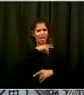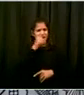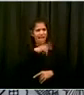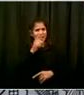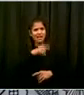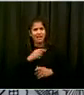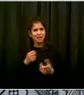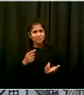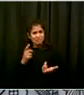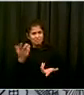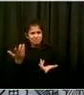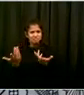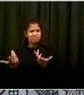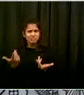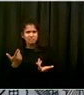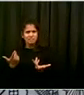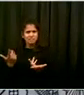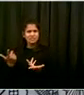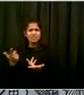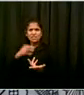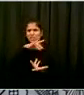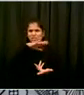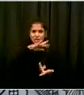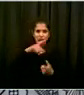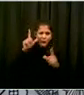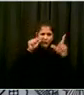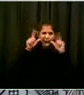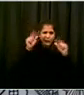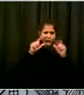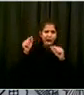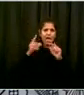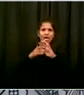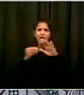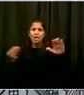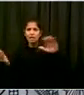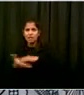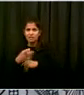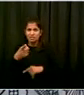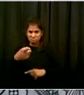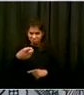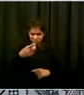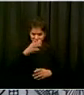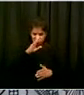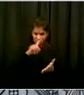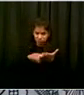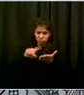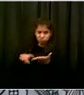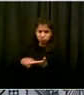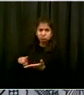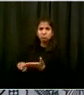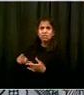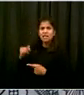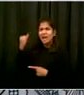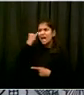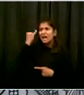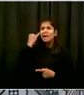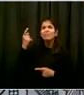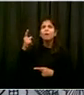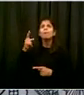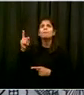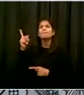state or federal authorities to launch an investigation? I will get the latest shot on what might